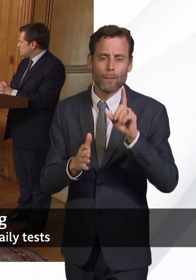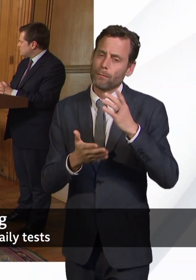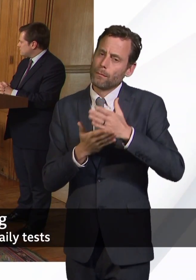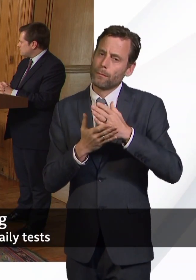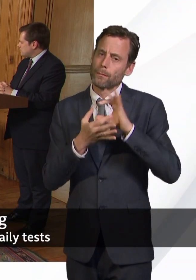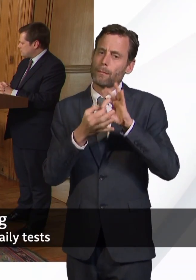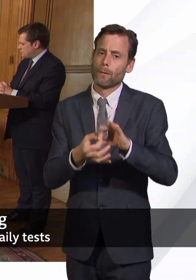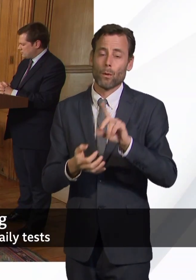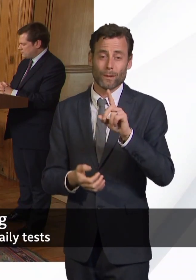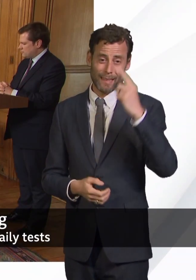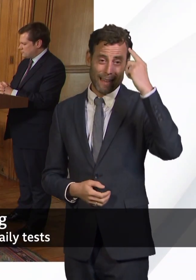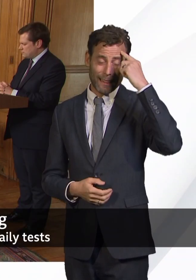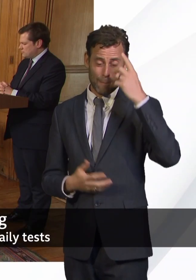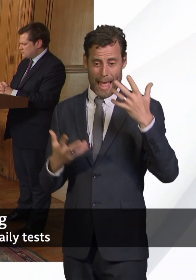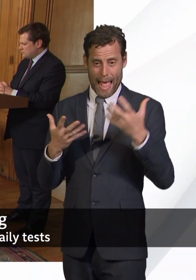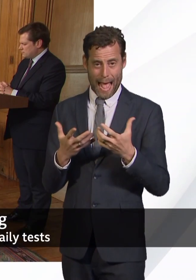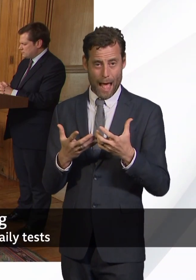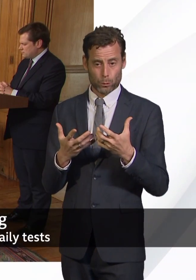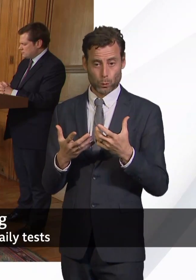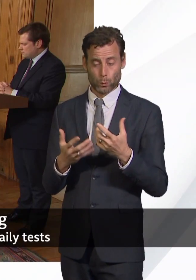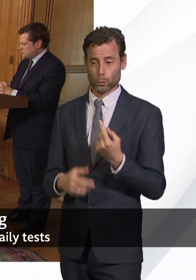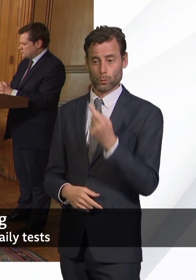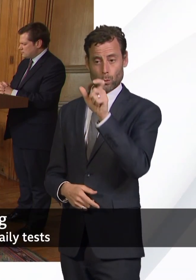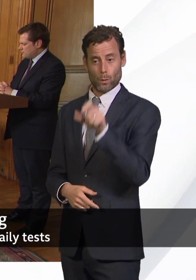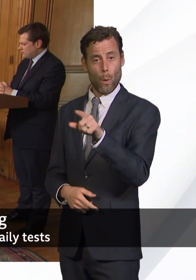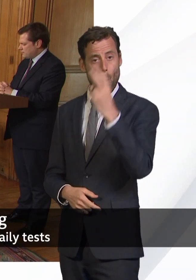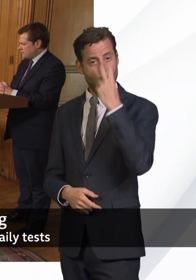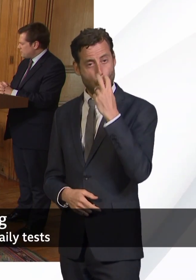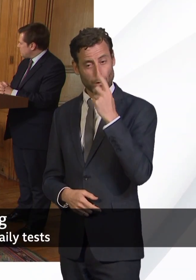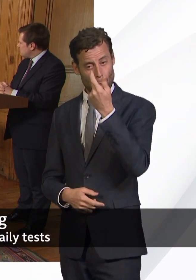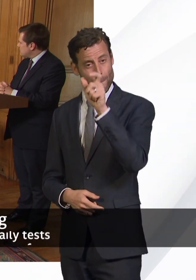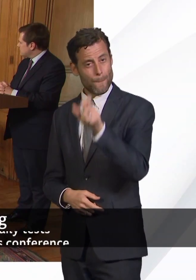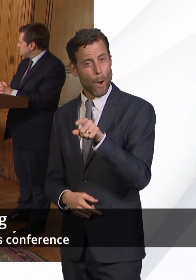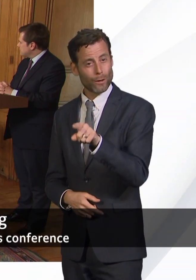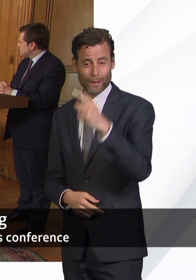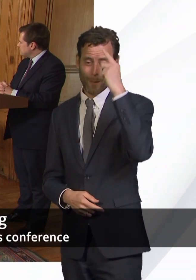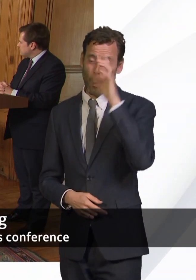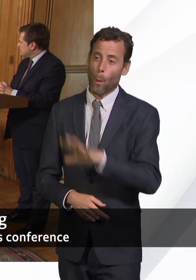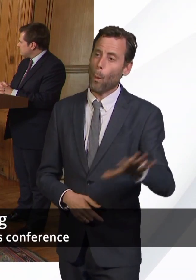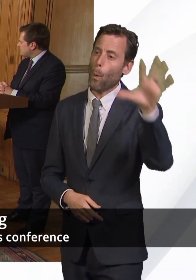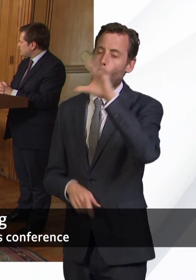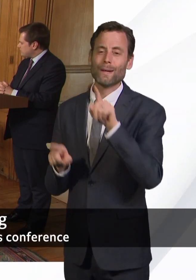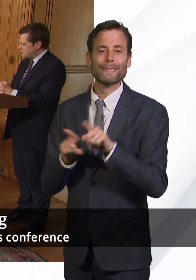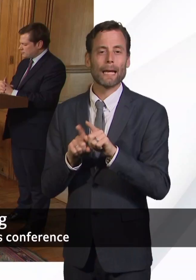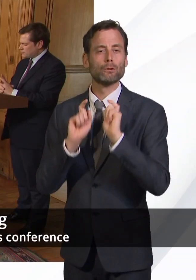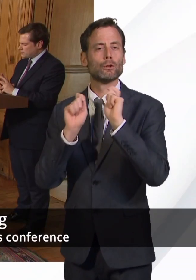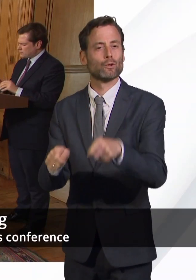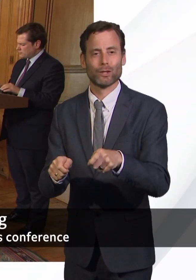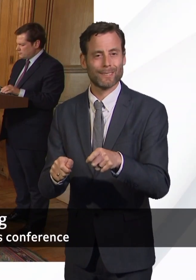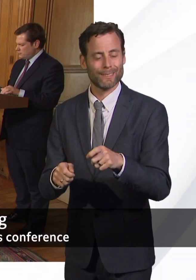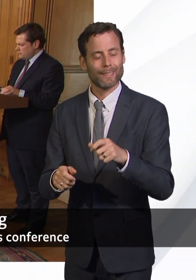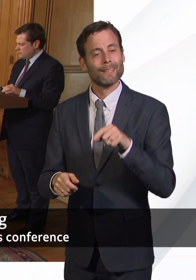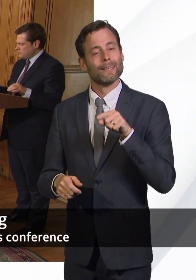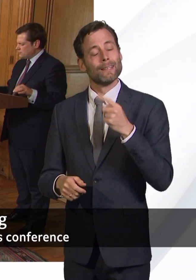very elderly and quite vulnerable individual, and it's really important that they are managed in the way which is best for their health and everybody